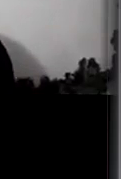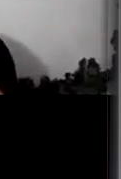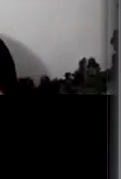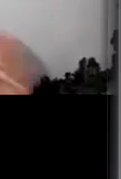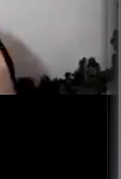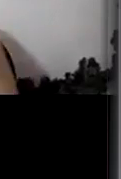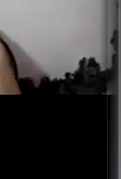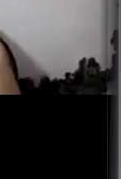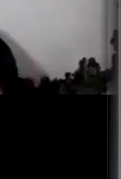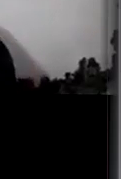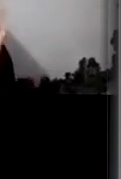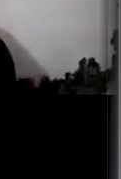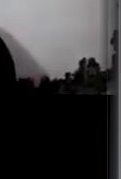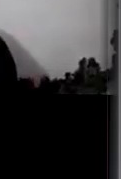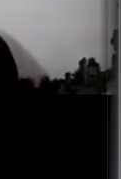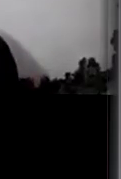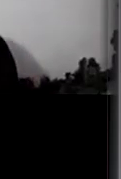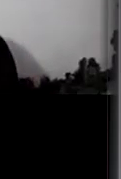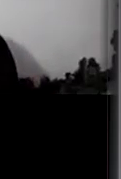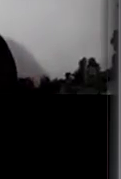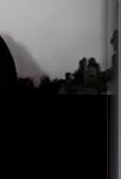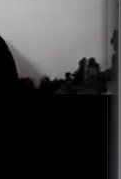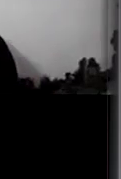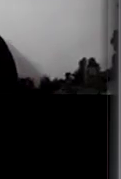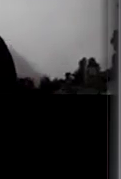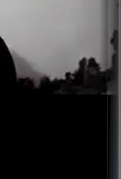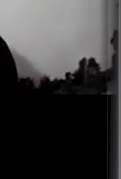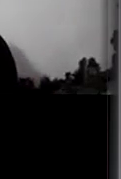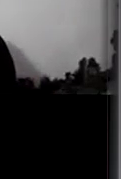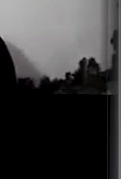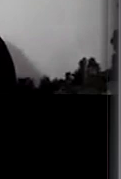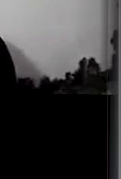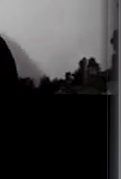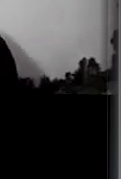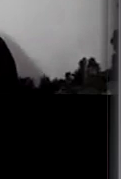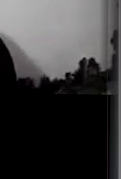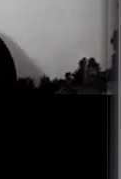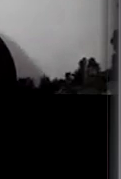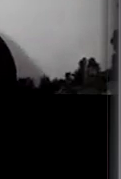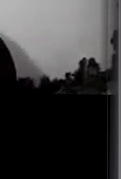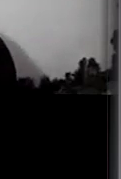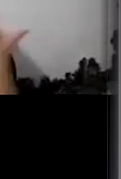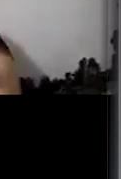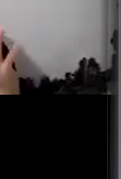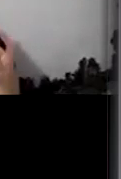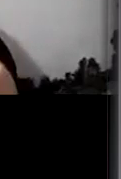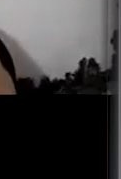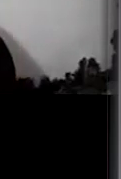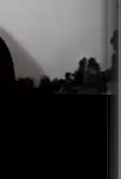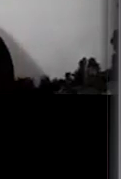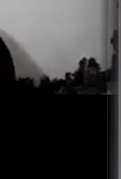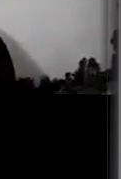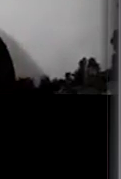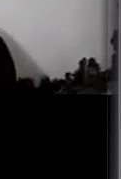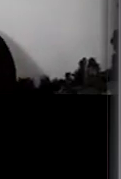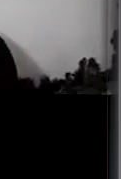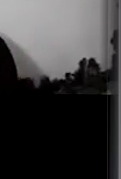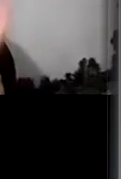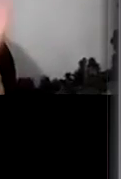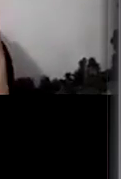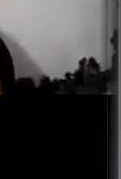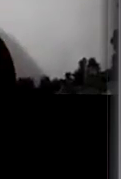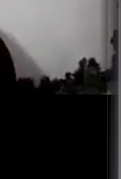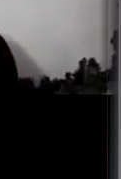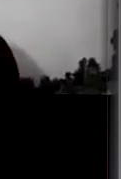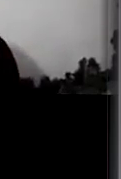yet. Okay, hanggang matapos po natin itong morning session. Okay, so I think